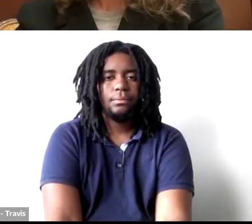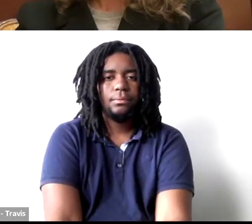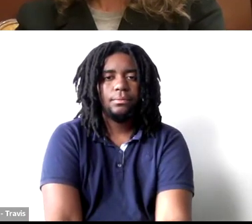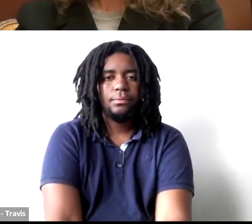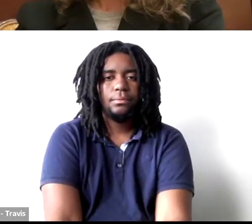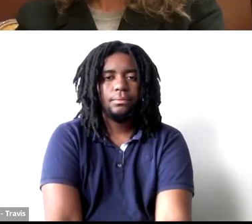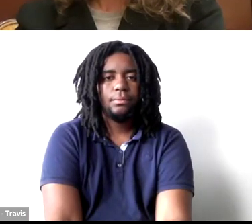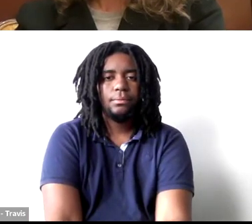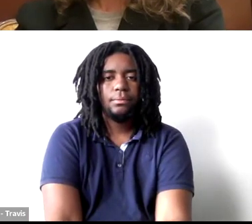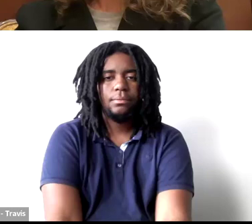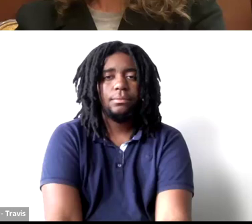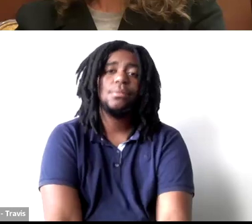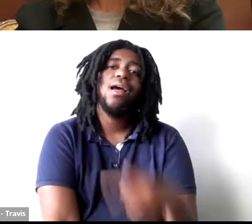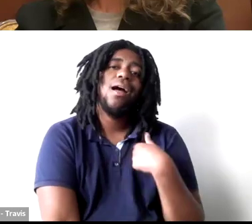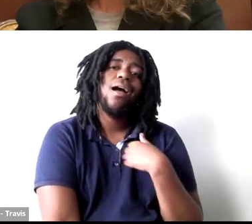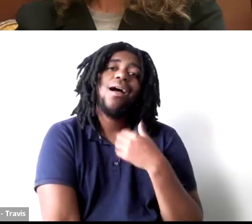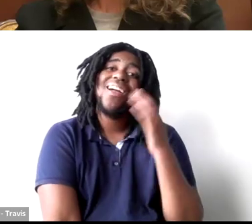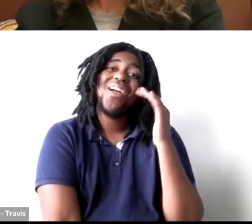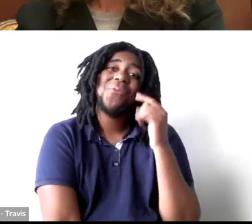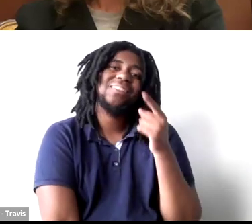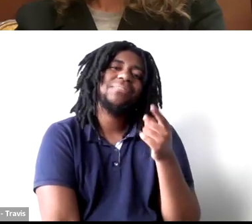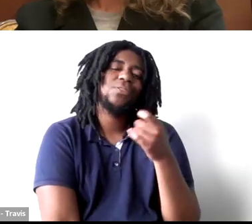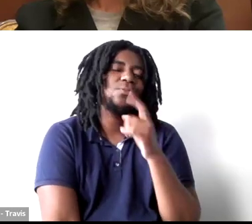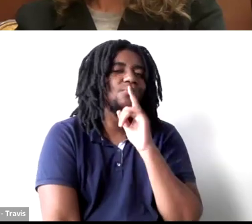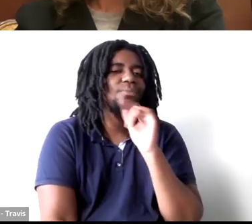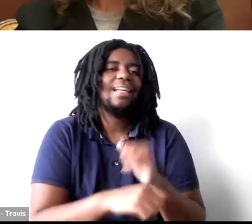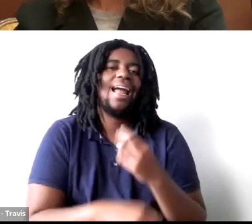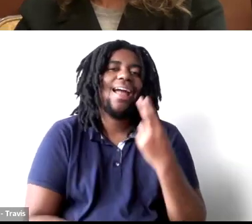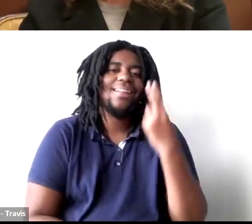to think it was him. It's a very handsome guy.